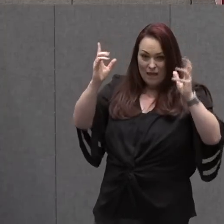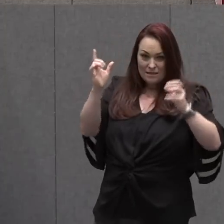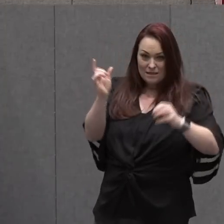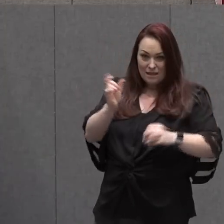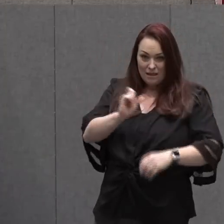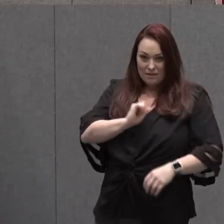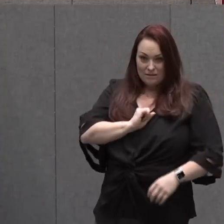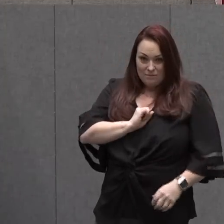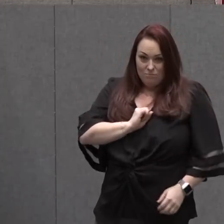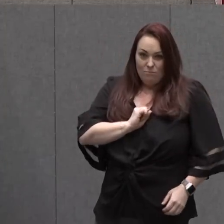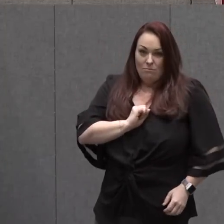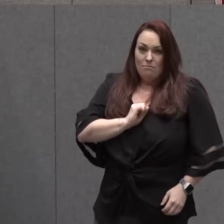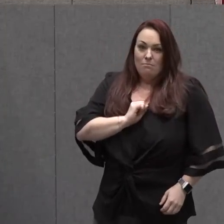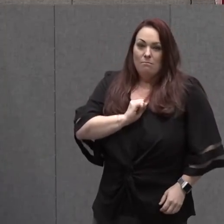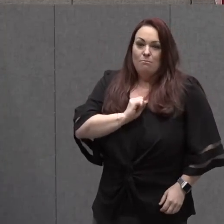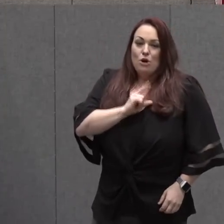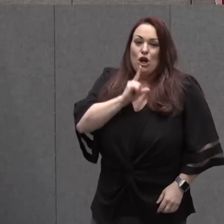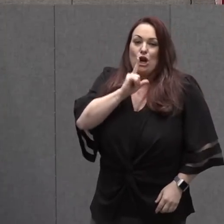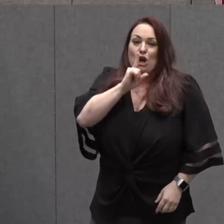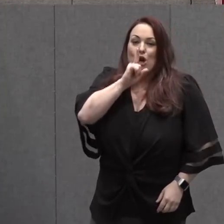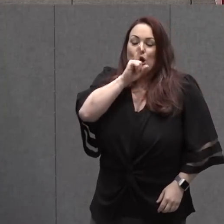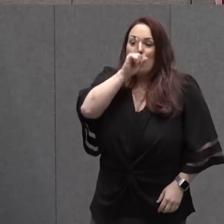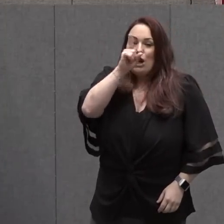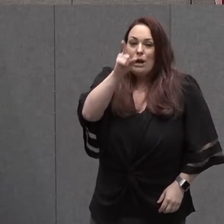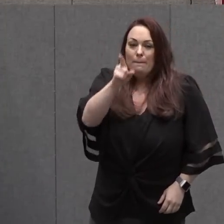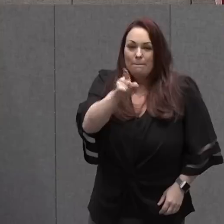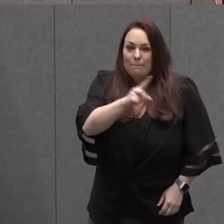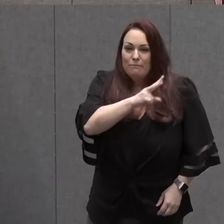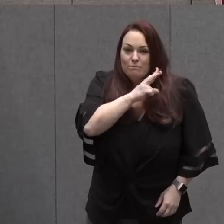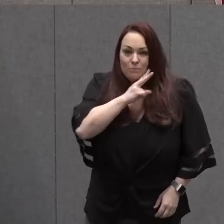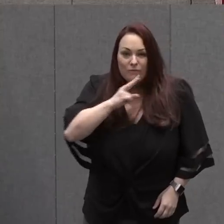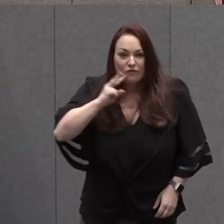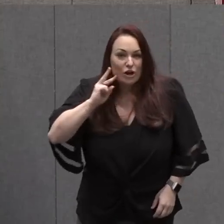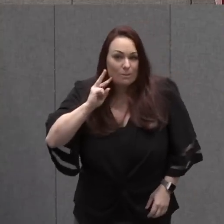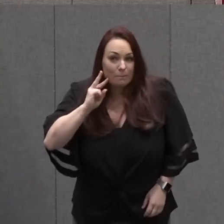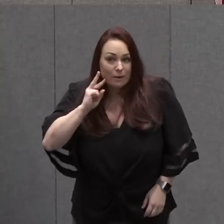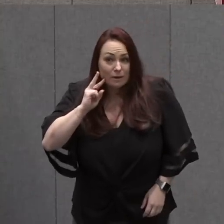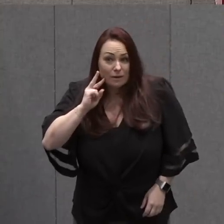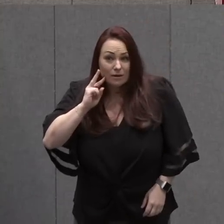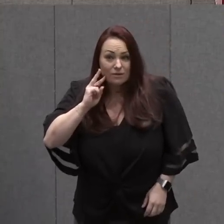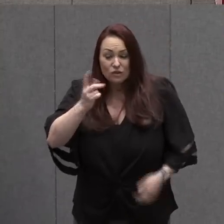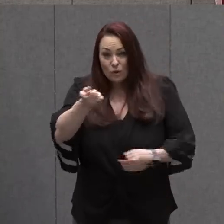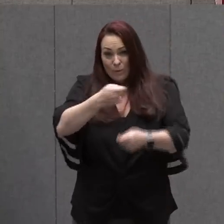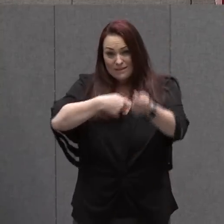you, and it's a verb. So instead of saying burp,